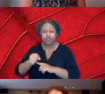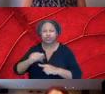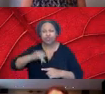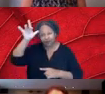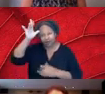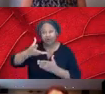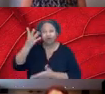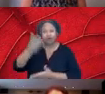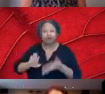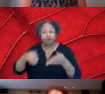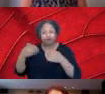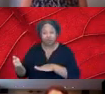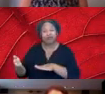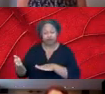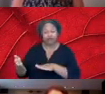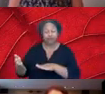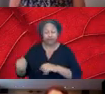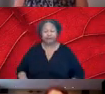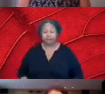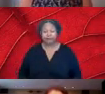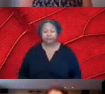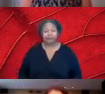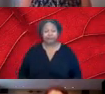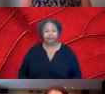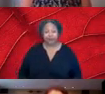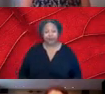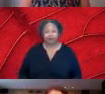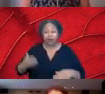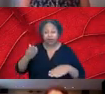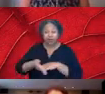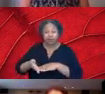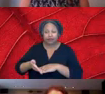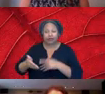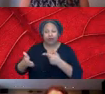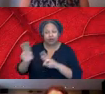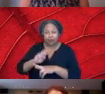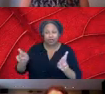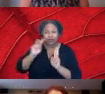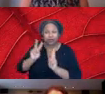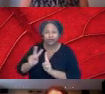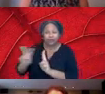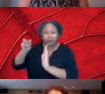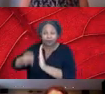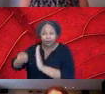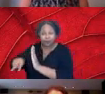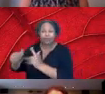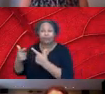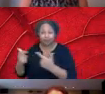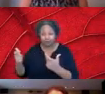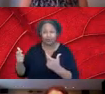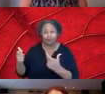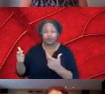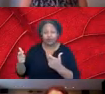passed. So it was fairly like on the heels of preparing for that funeral. And then even when the